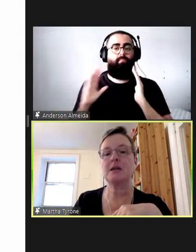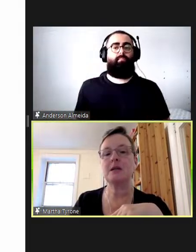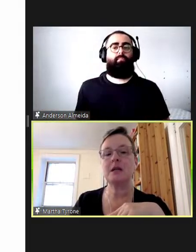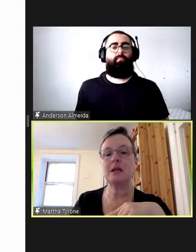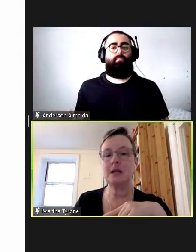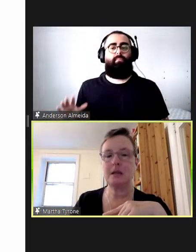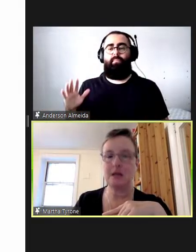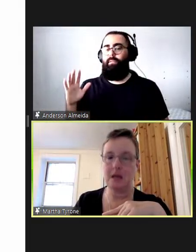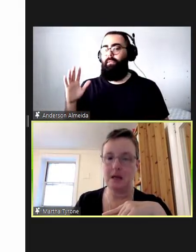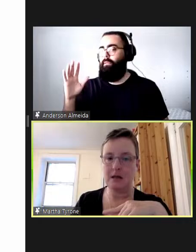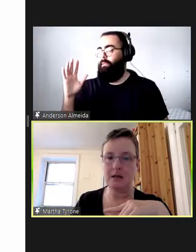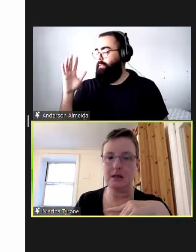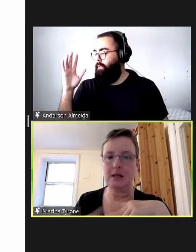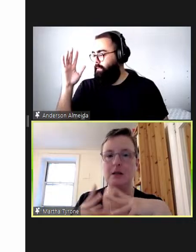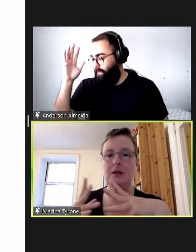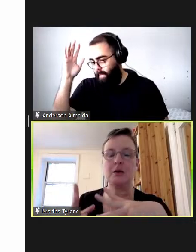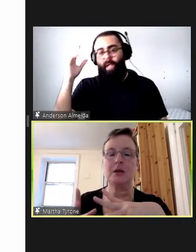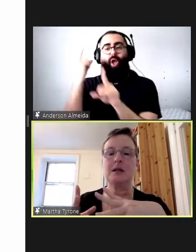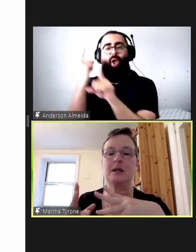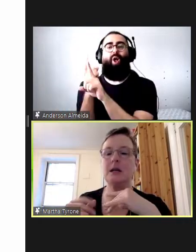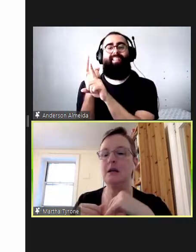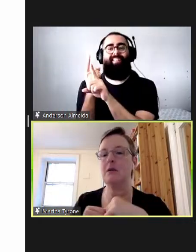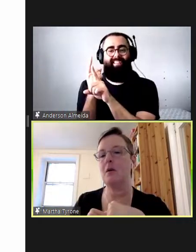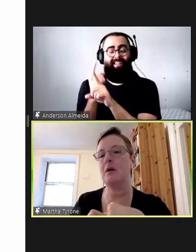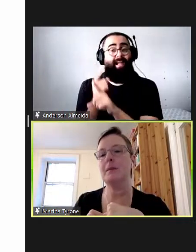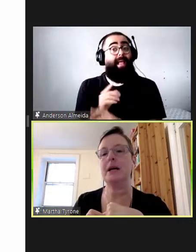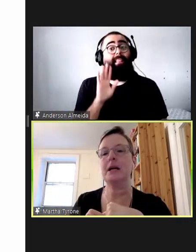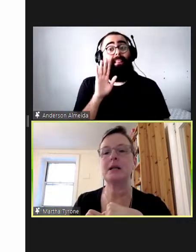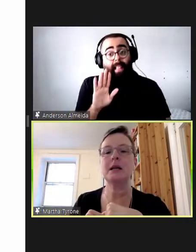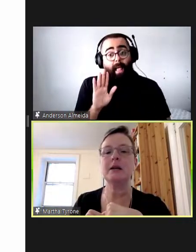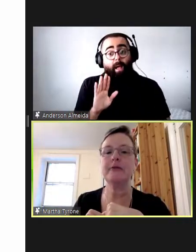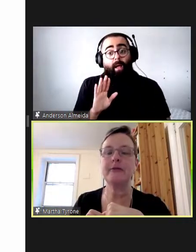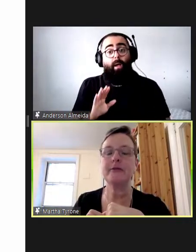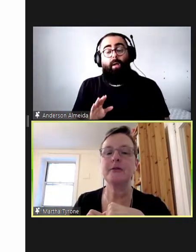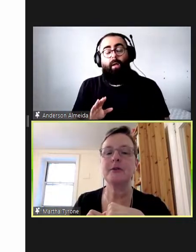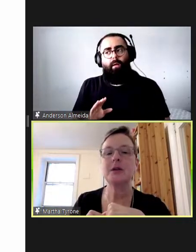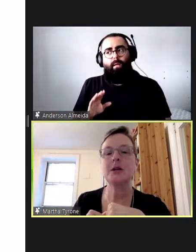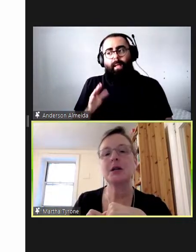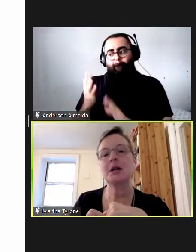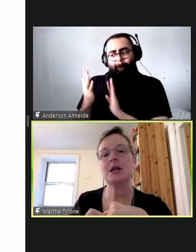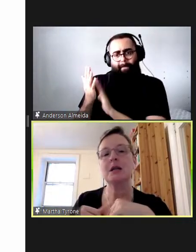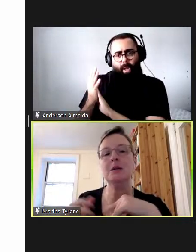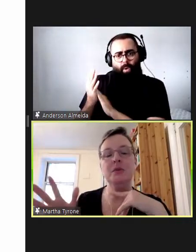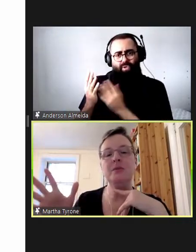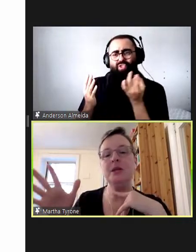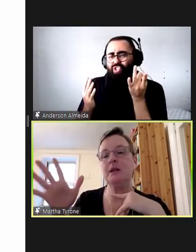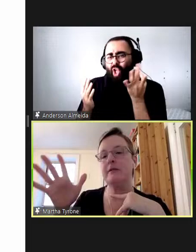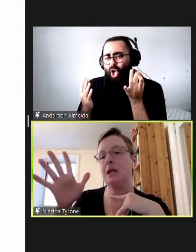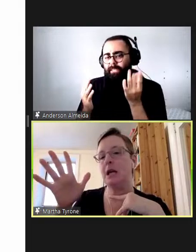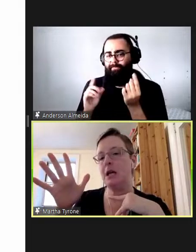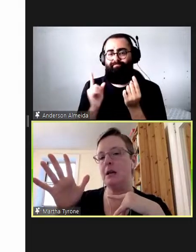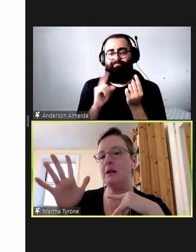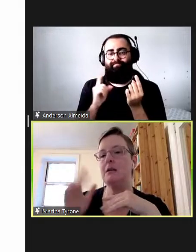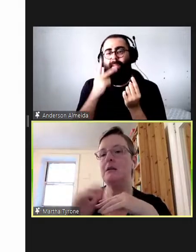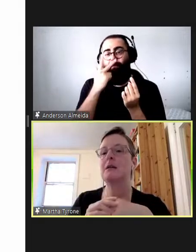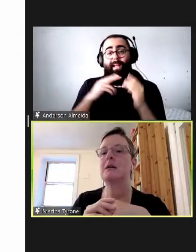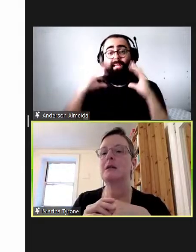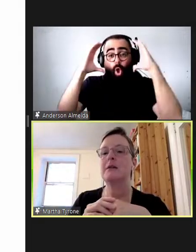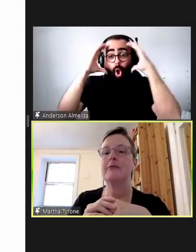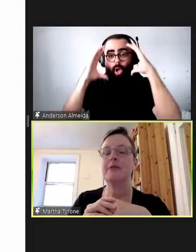So it's not that the hand is executing the sign all by itself. The movement of the